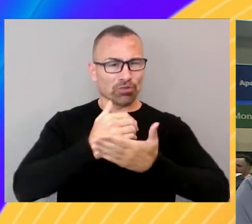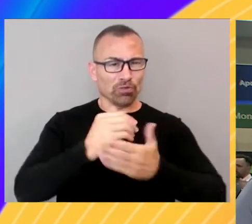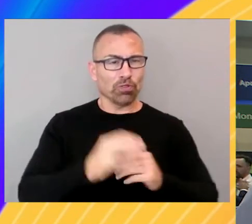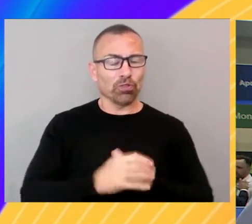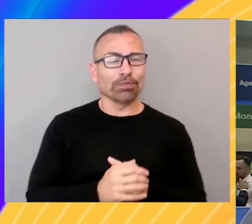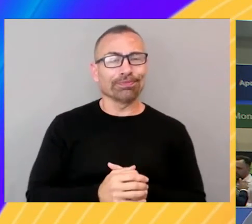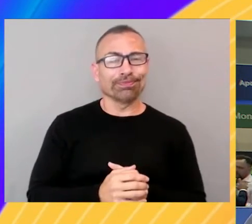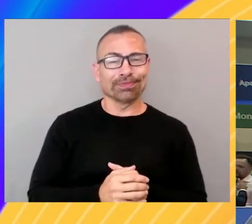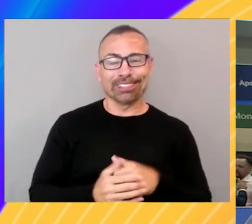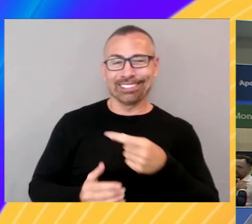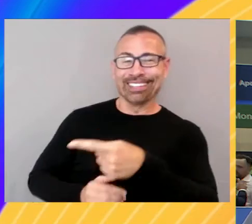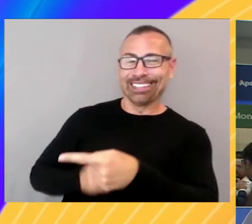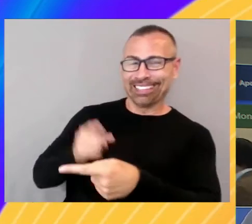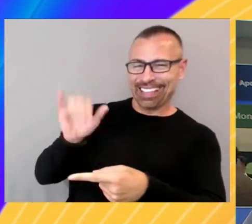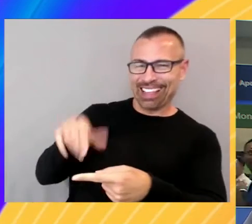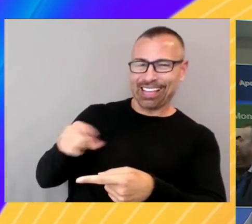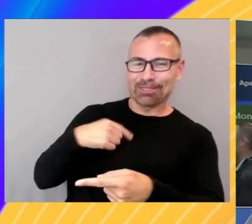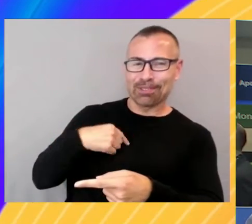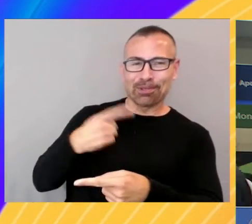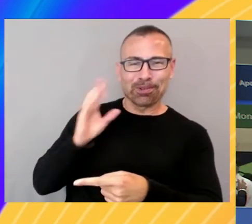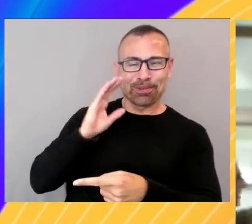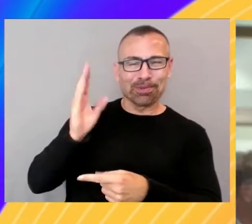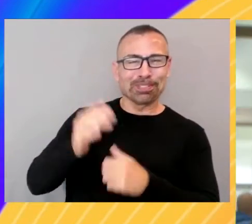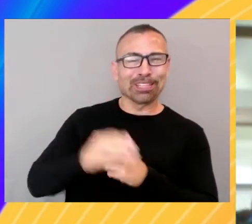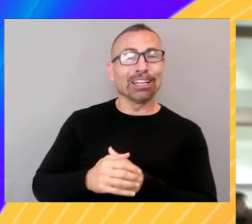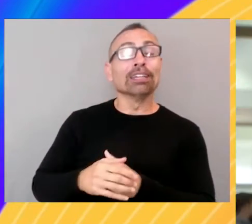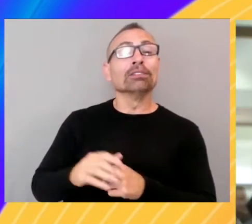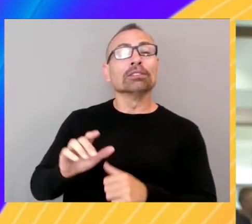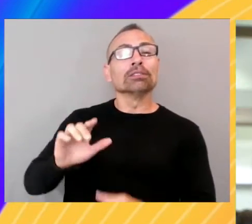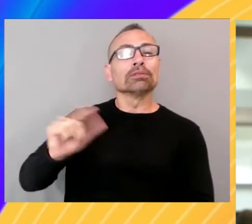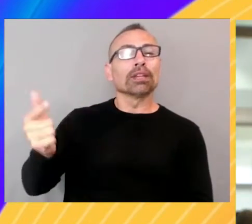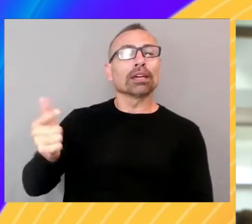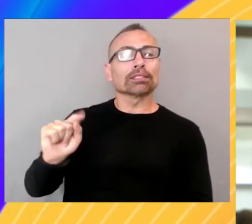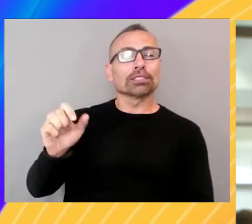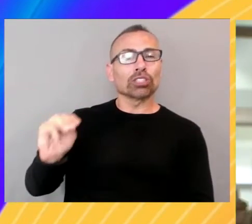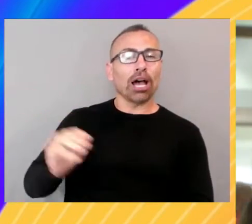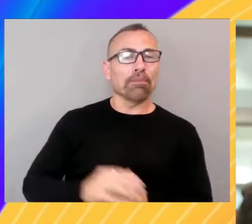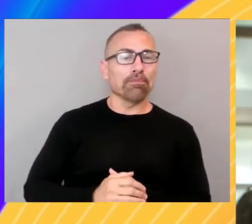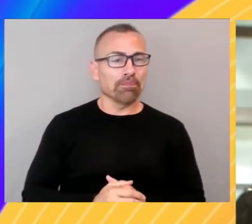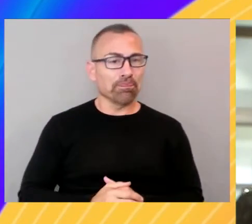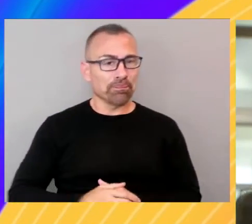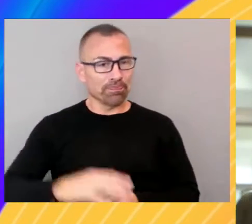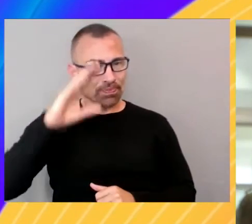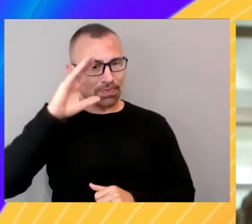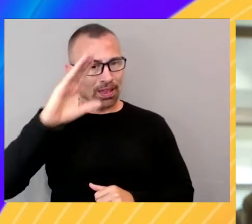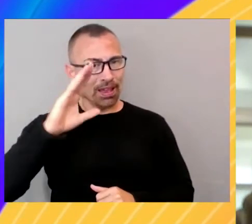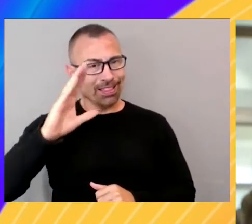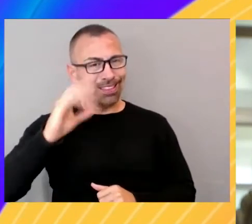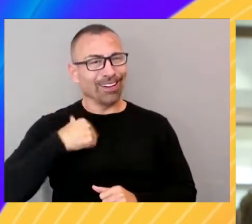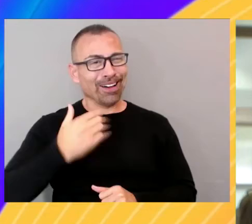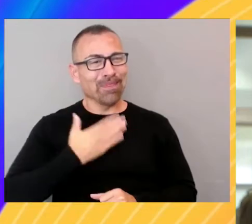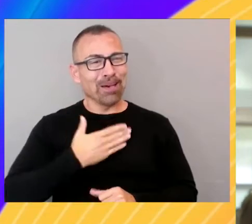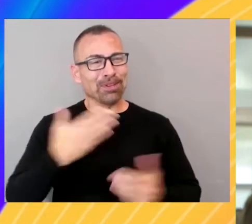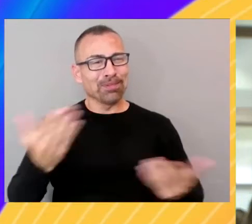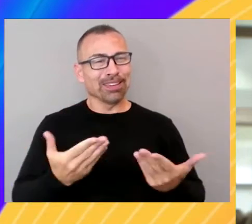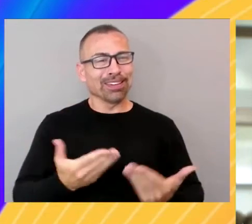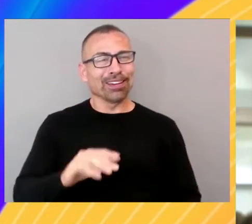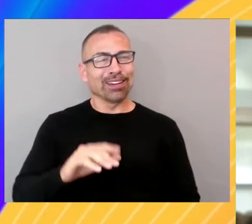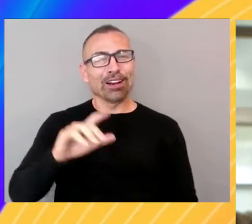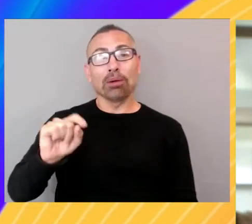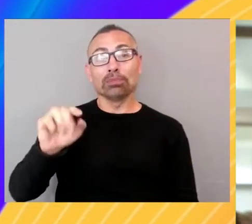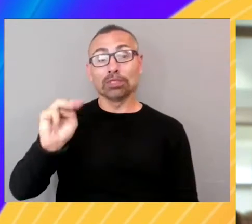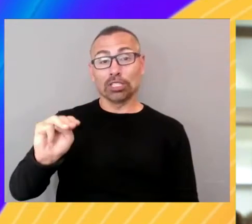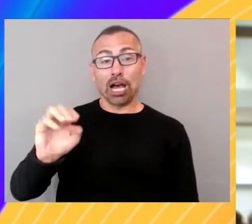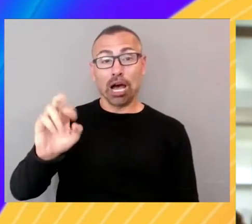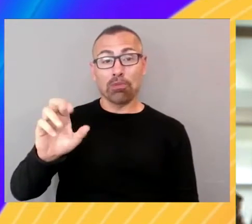Tom, welcome to the show, and introduce yourself. Thank you, I'm really excited to be here at the conference. My name is Tom Romano. I'm with the Worldwide Public